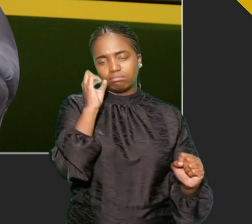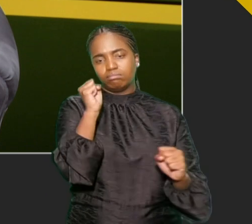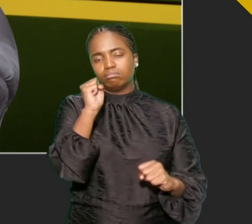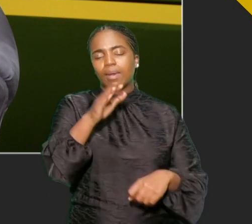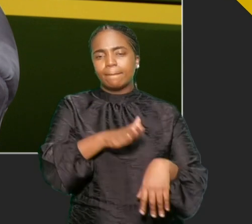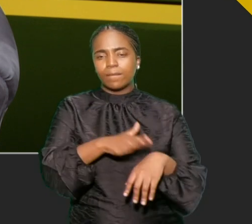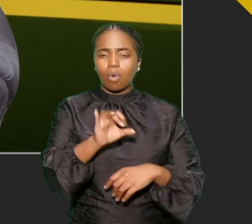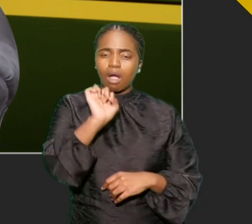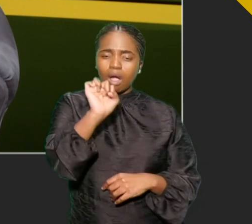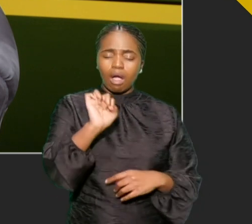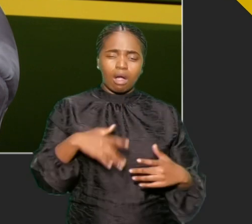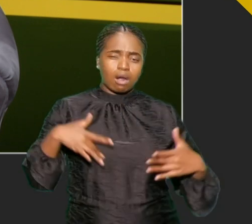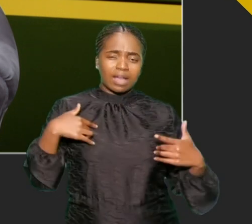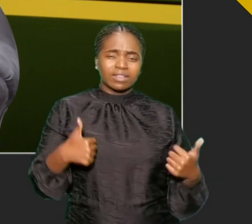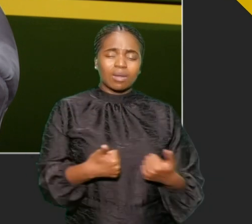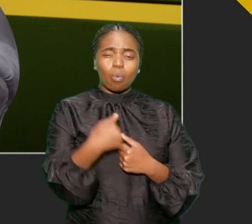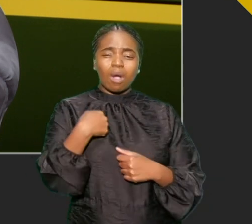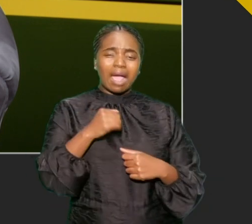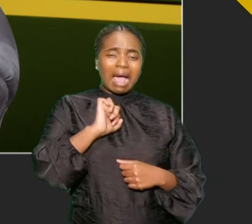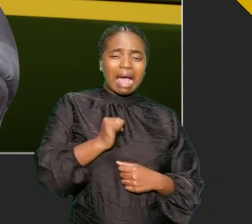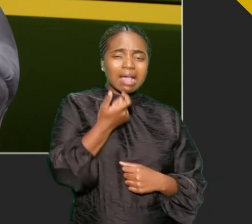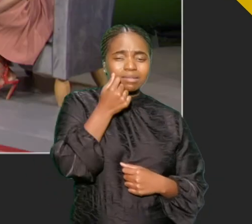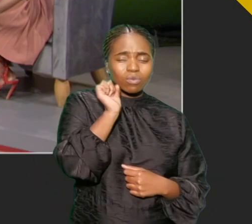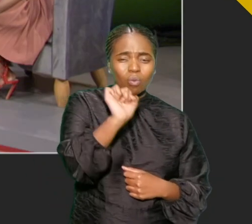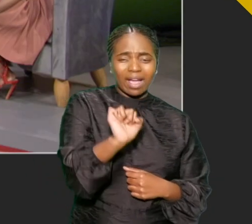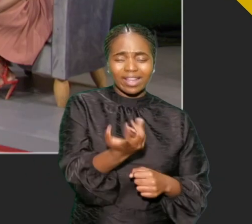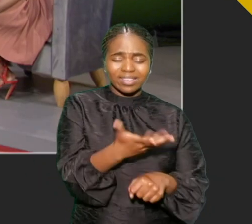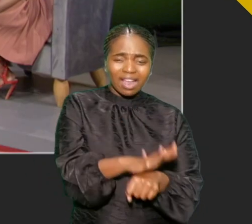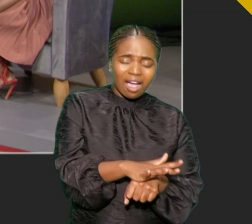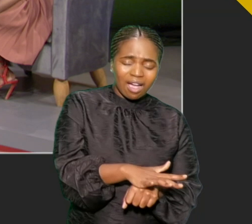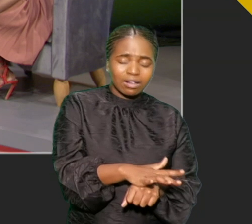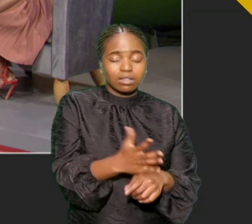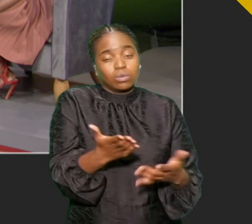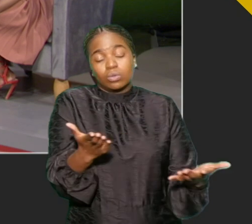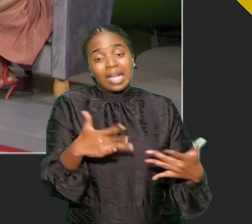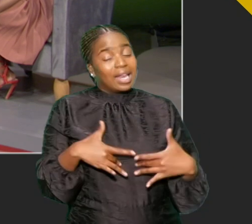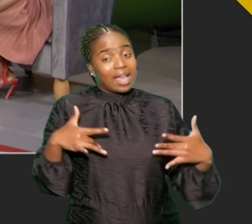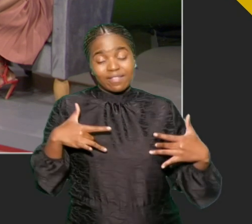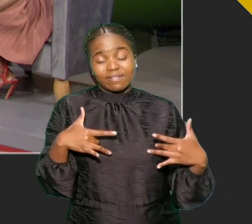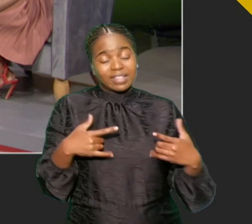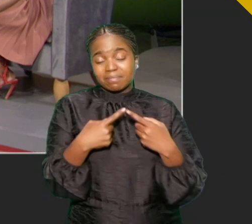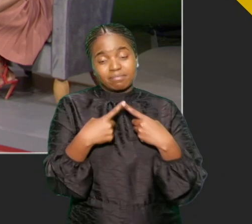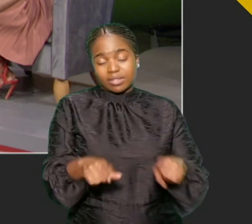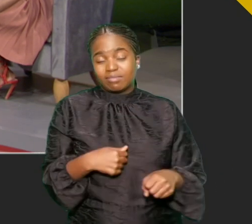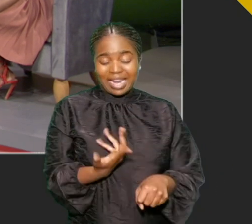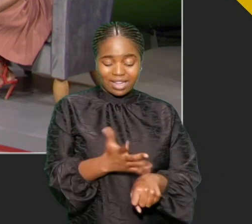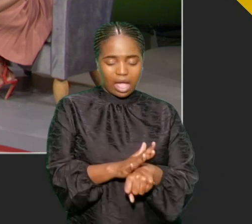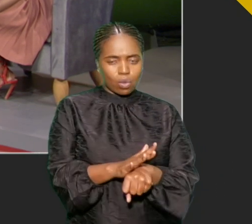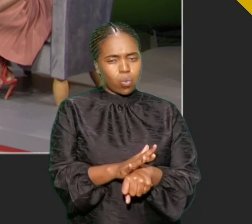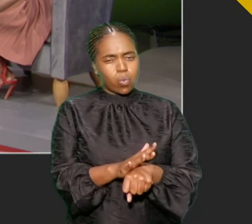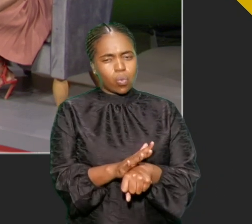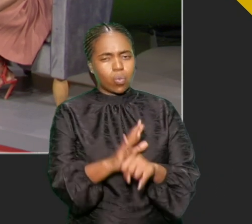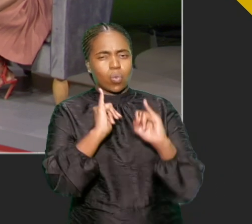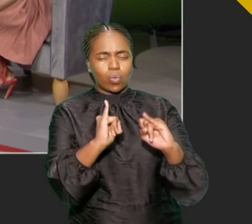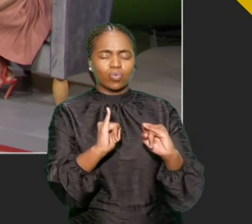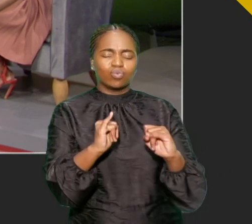about her actual challenges, what she's been through as a person, but also, hey, impilo yaza ifana. Death is a serious challenge